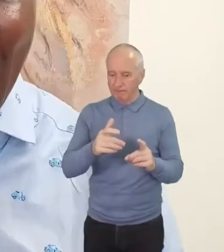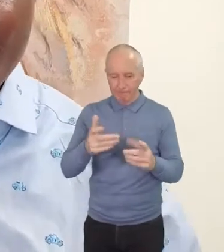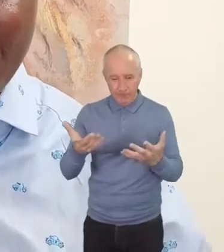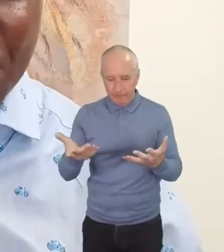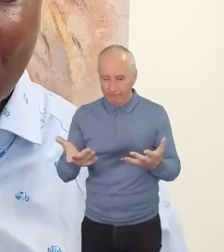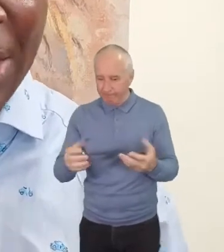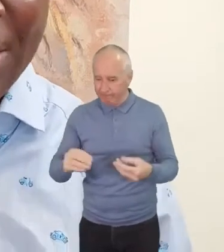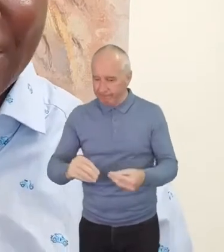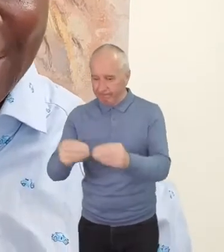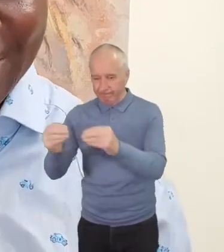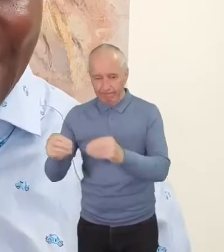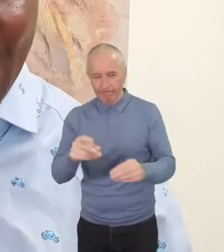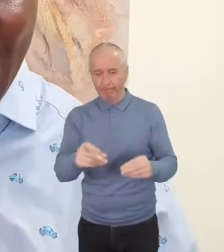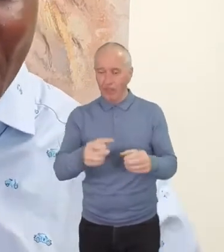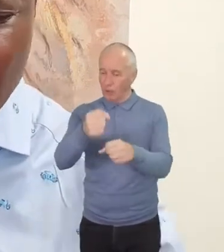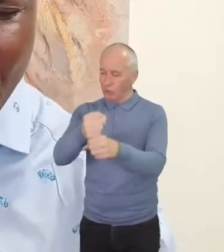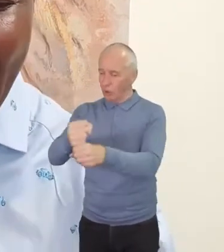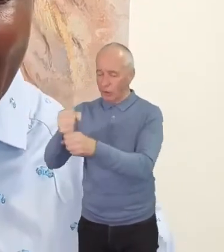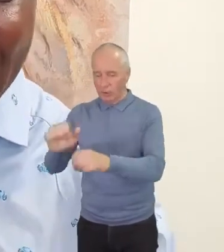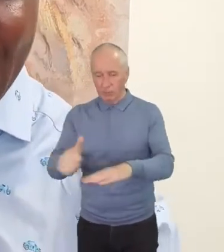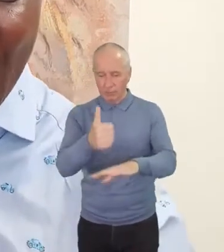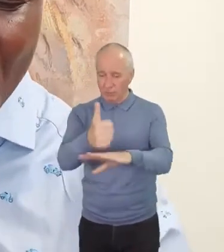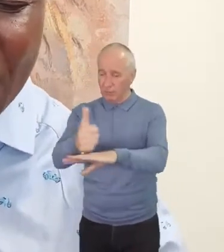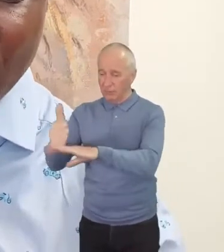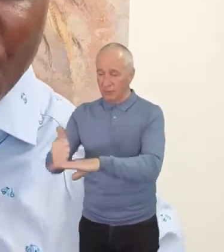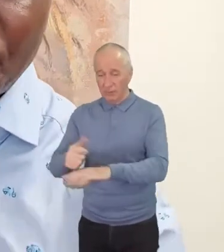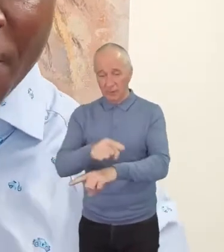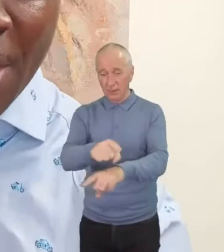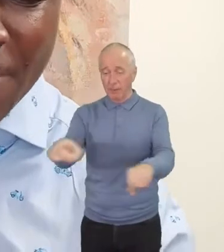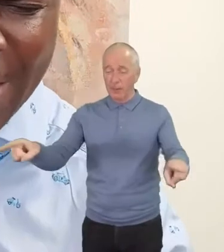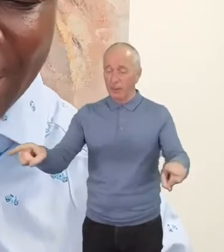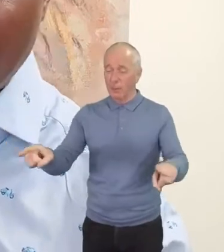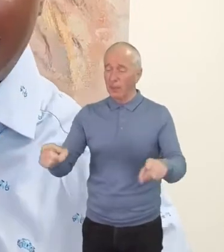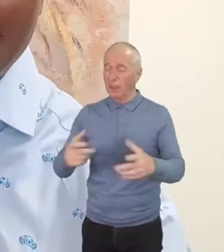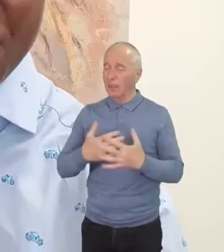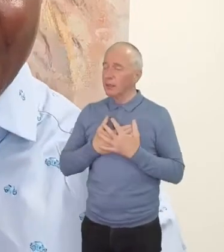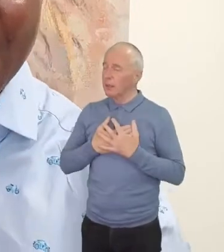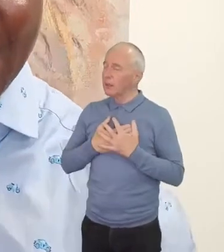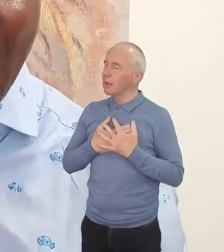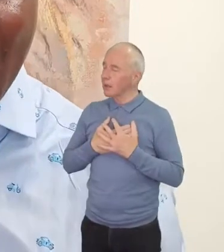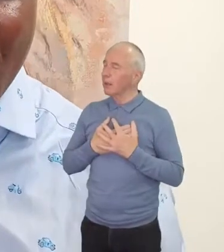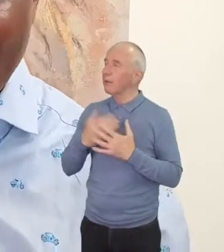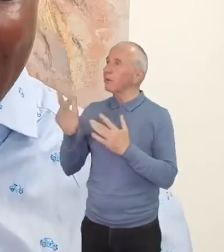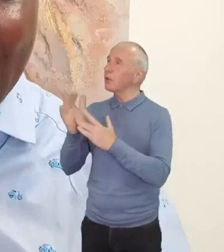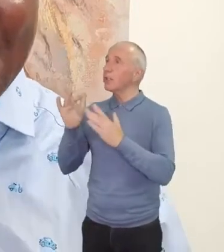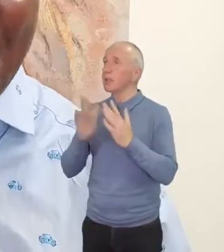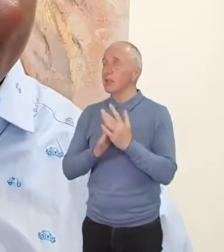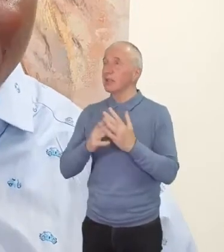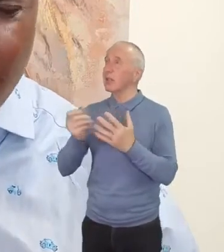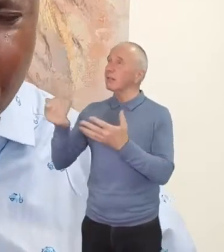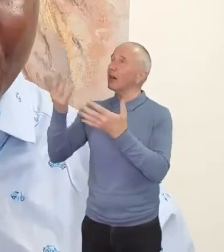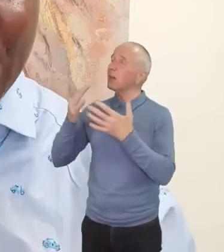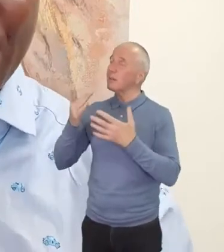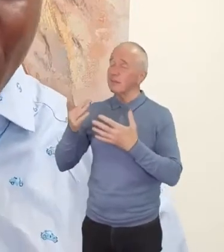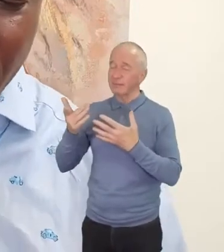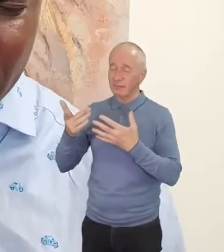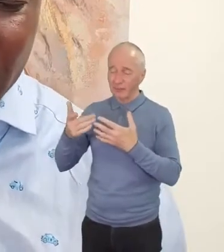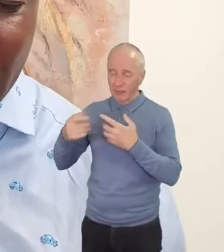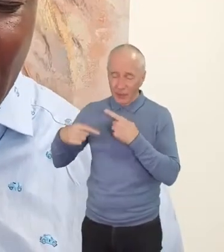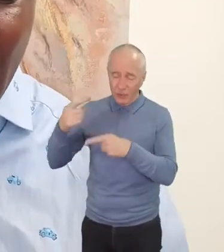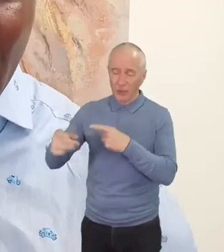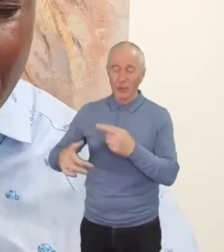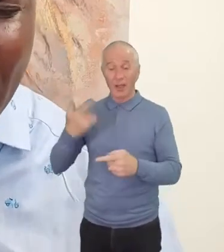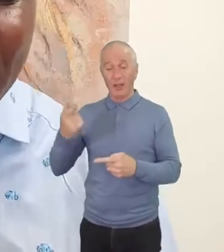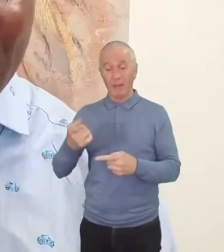fall in love with Jesus and find and receive from him the gift of eternal life that he alone freely